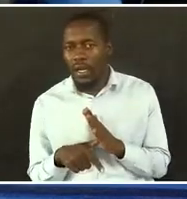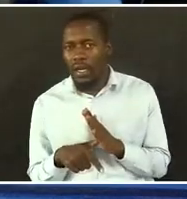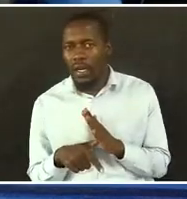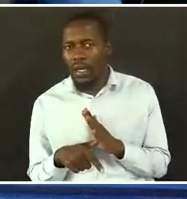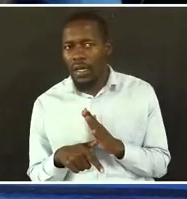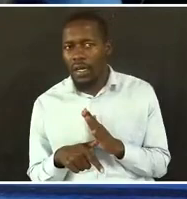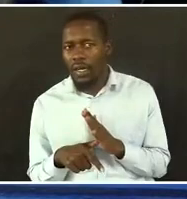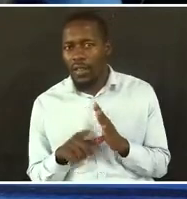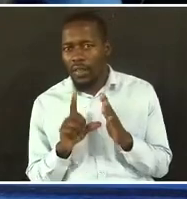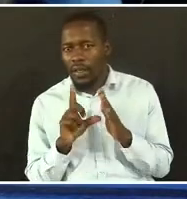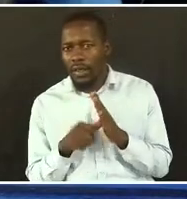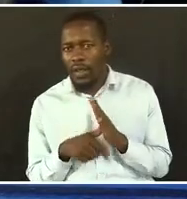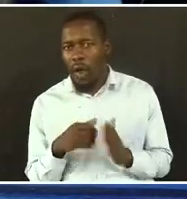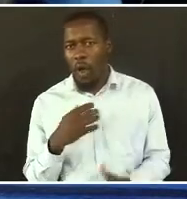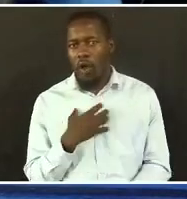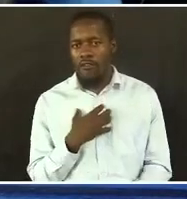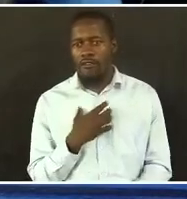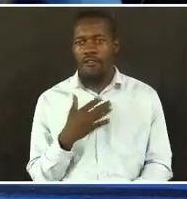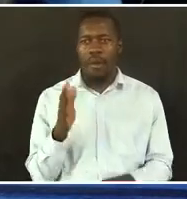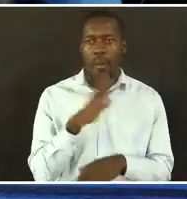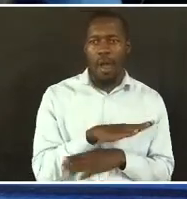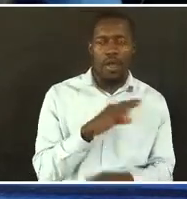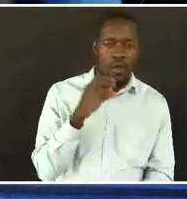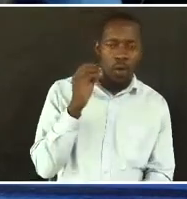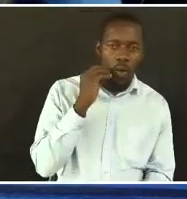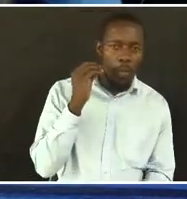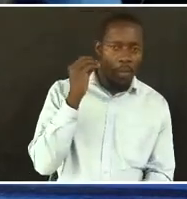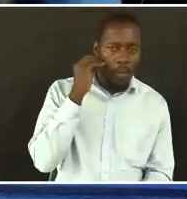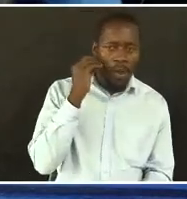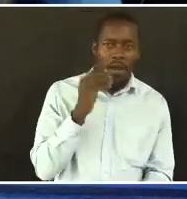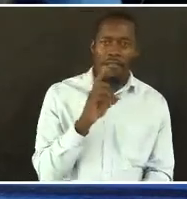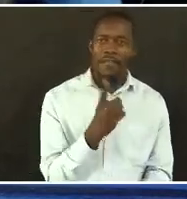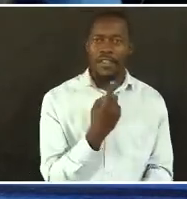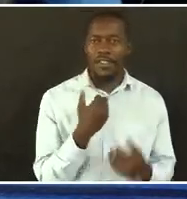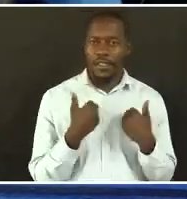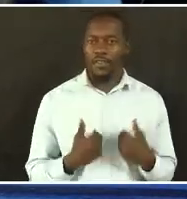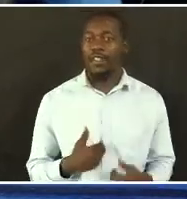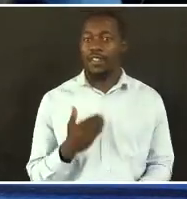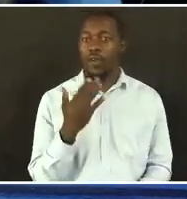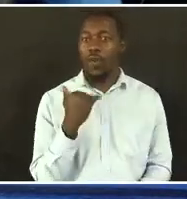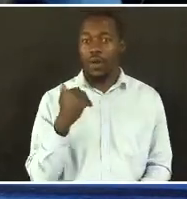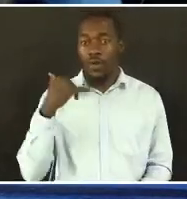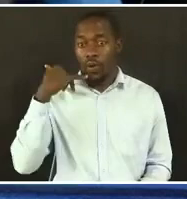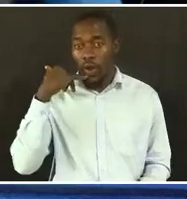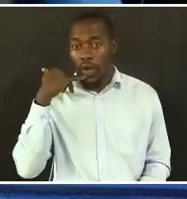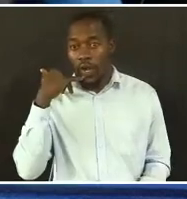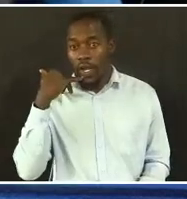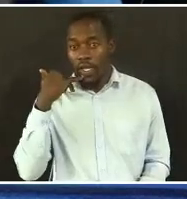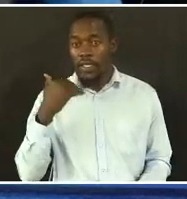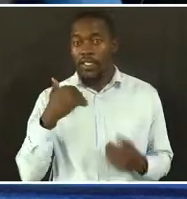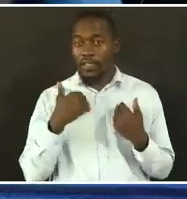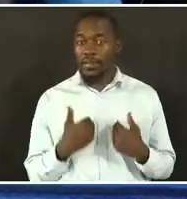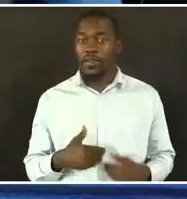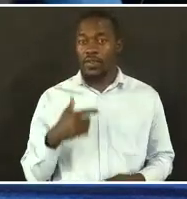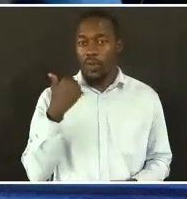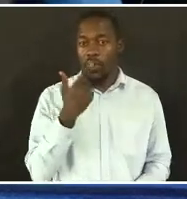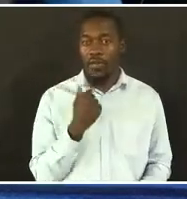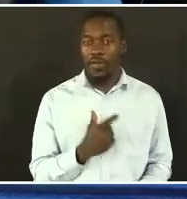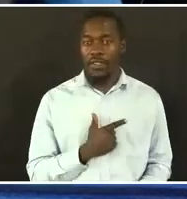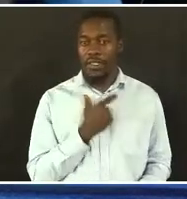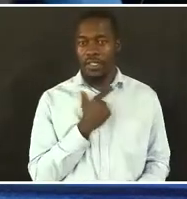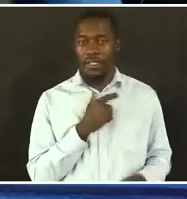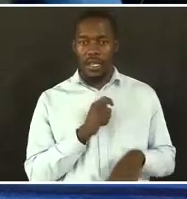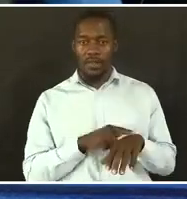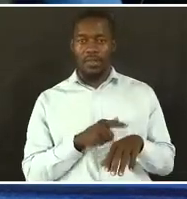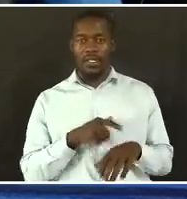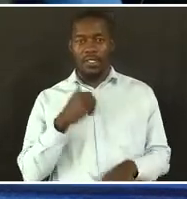They have been discharged. You know, the first person they want to call is that chaplain who was working with me at the ward.